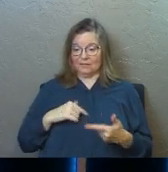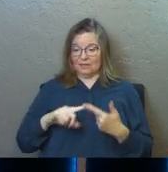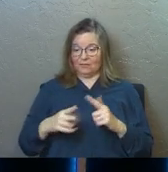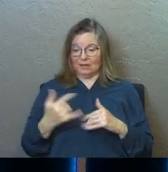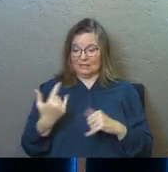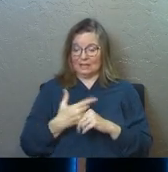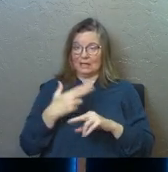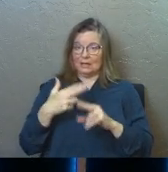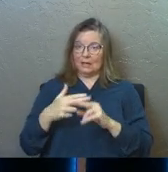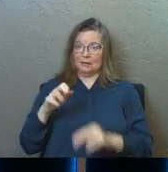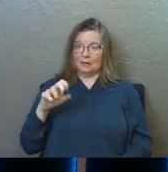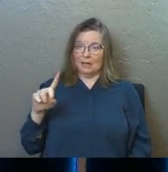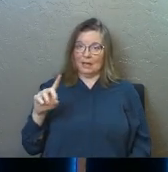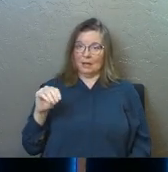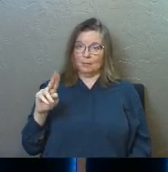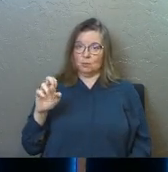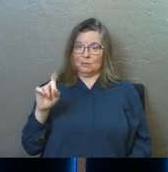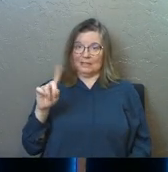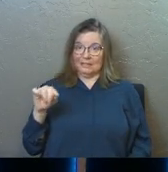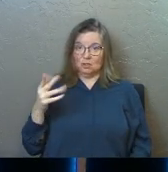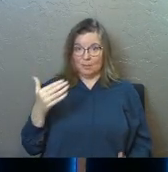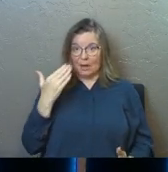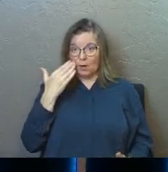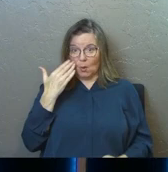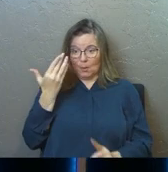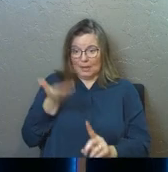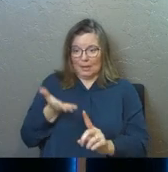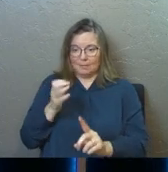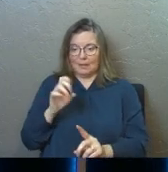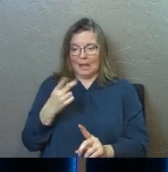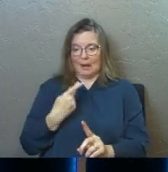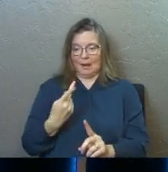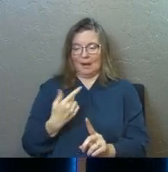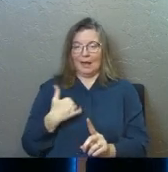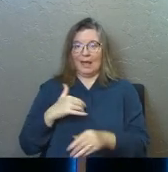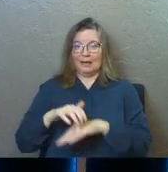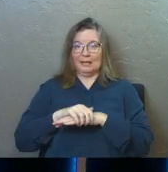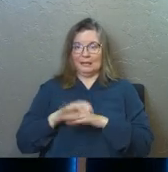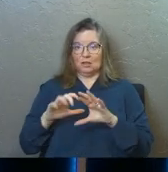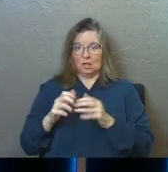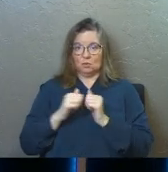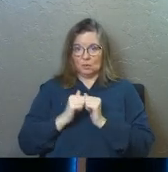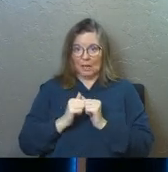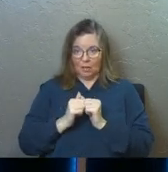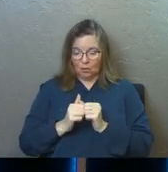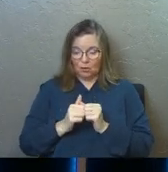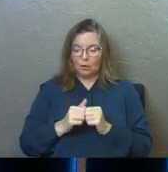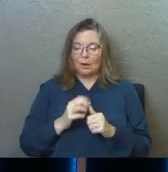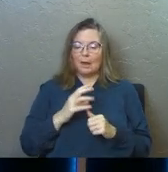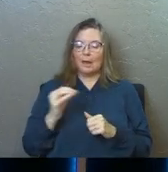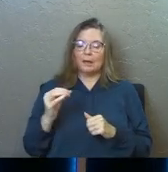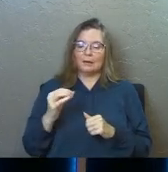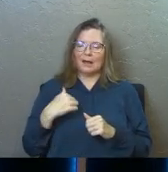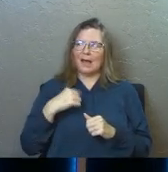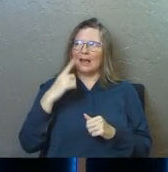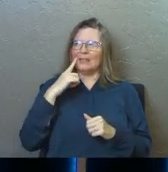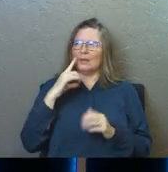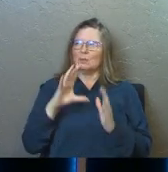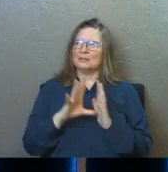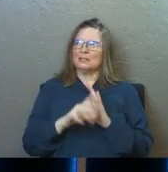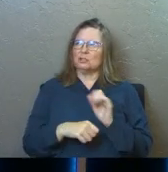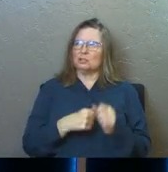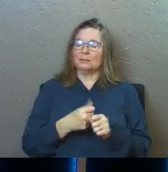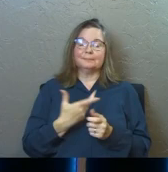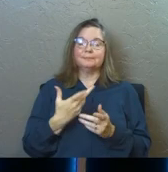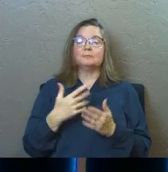friend today. His name is Ed Muniz. You might know him, okay? Ed and I had English class together, and I think it was our senior